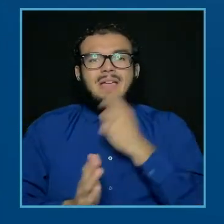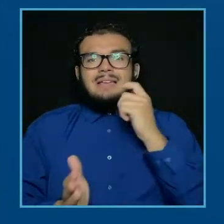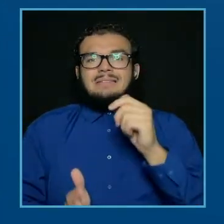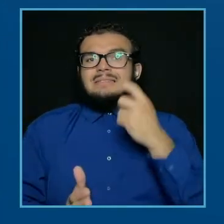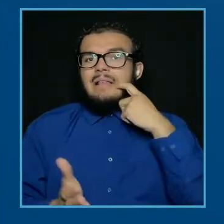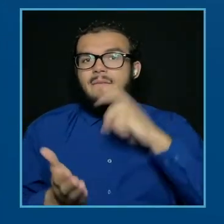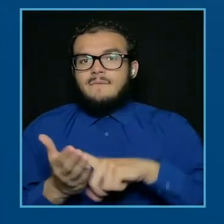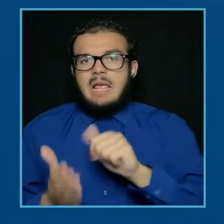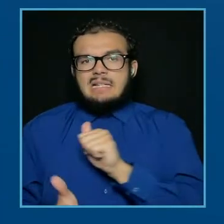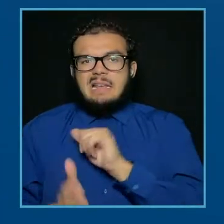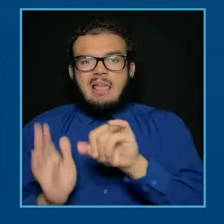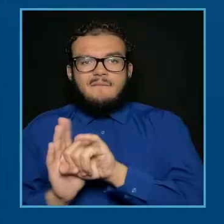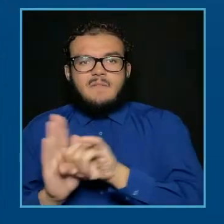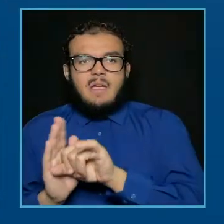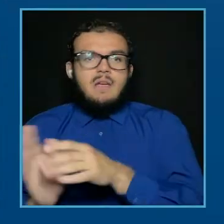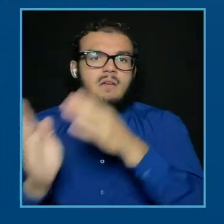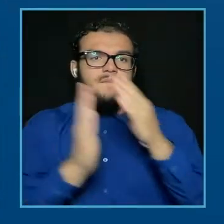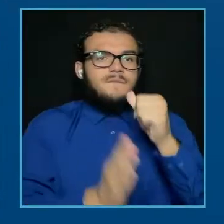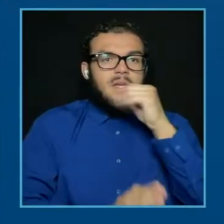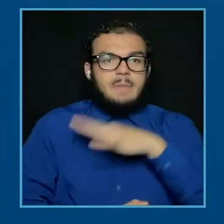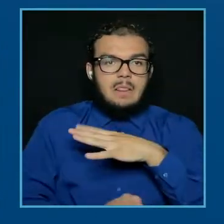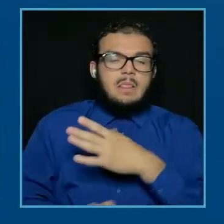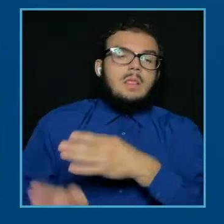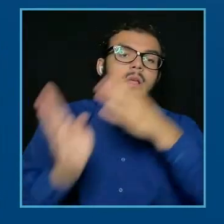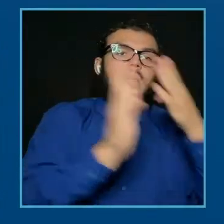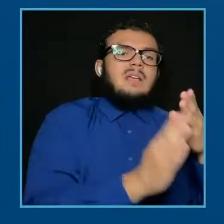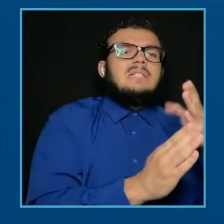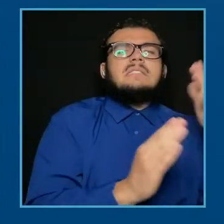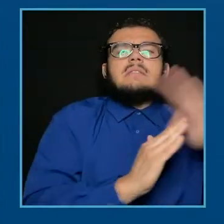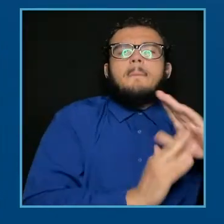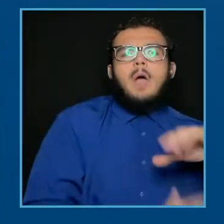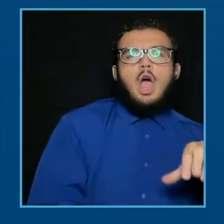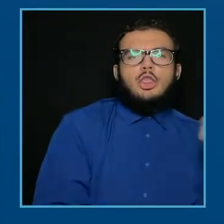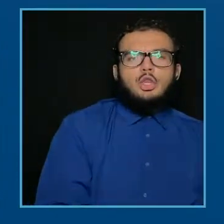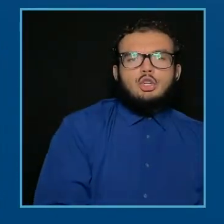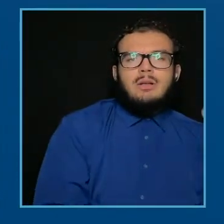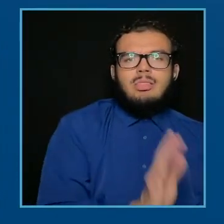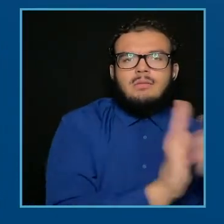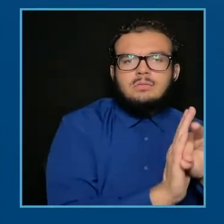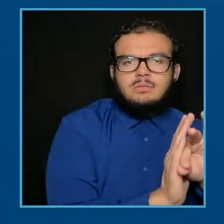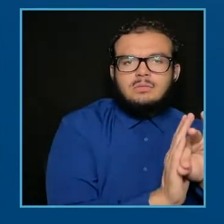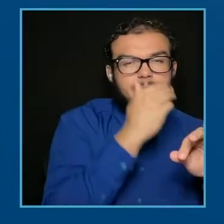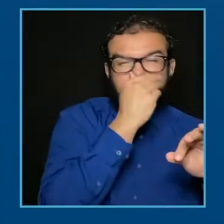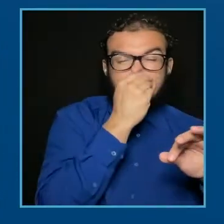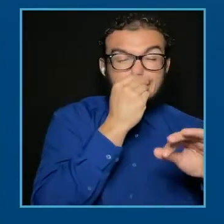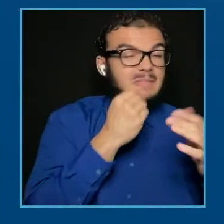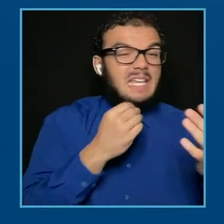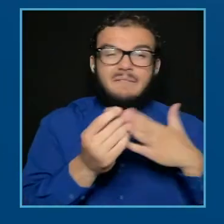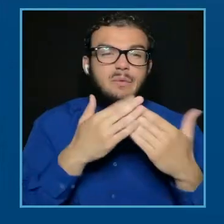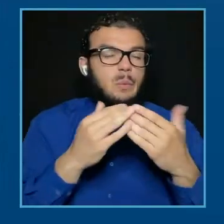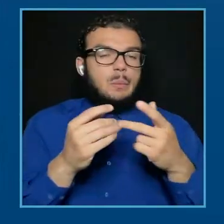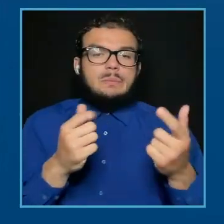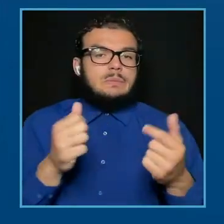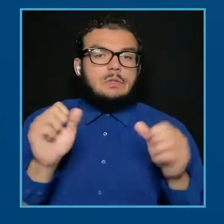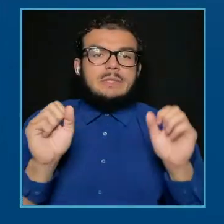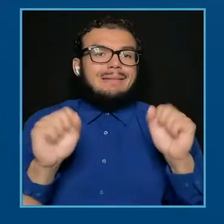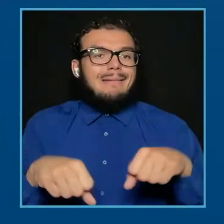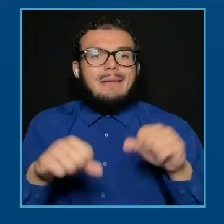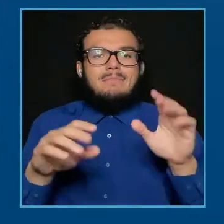are elected, and then the top other candidates are elected, even though it could be that the women